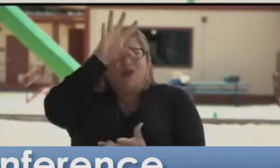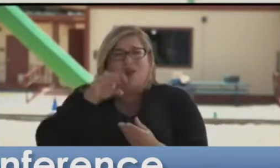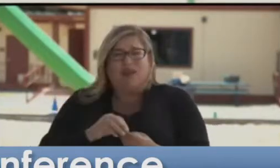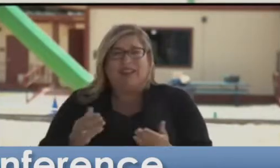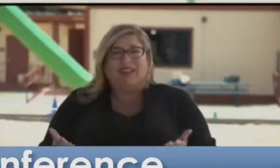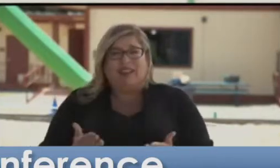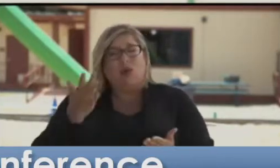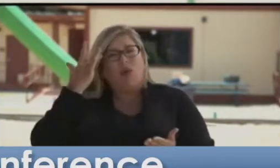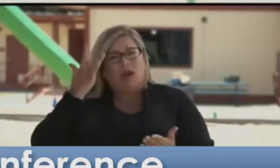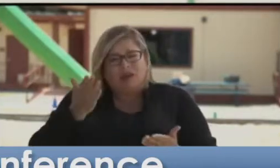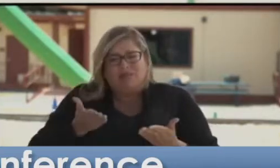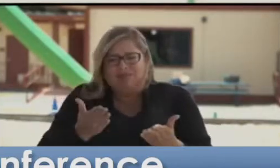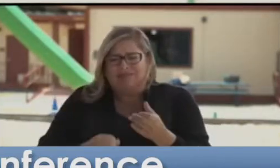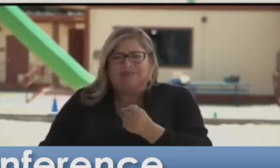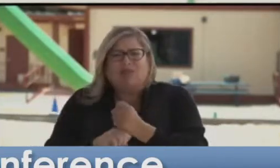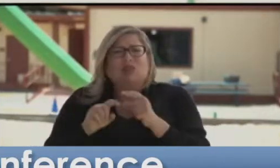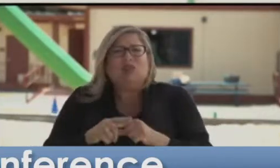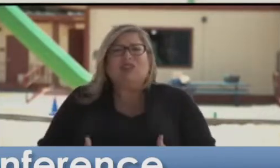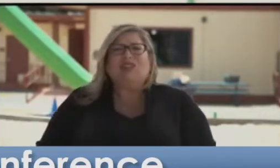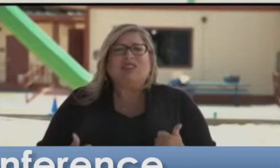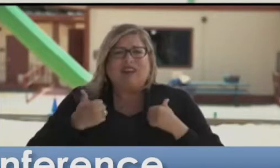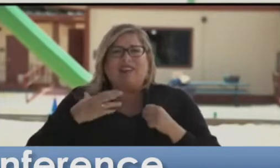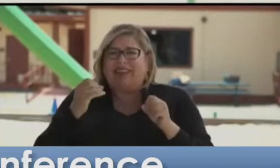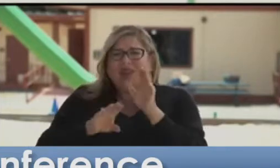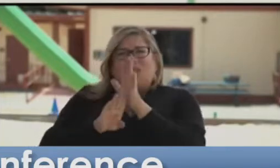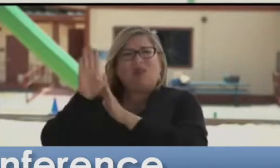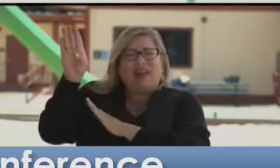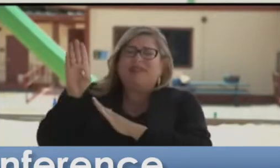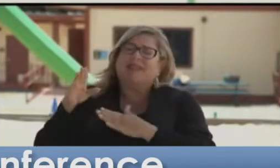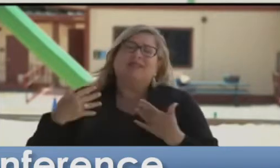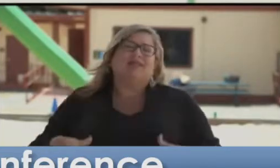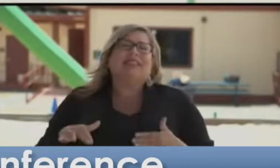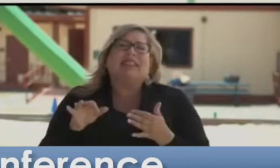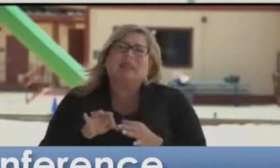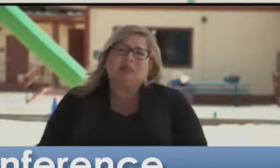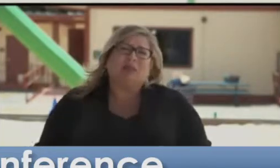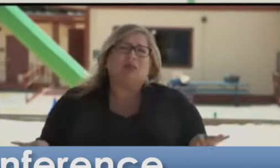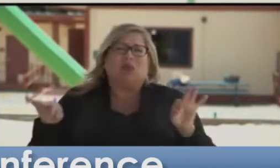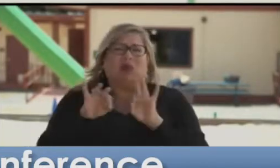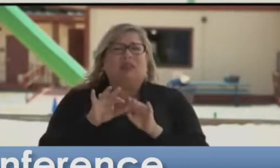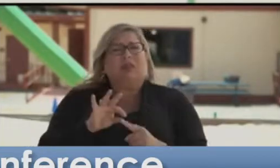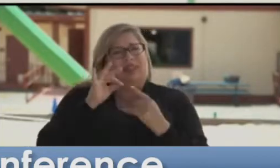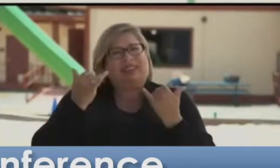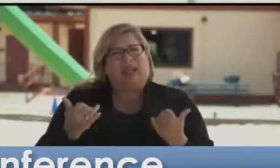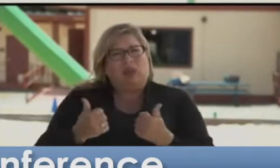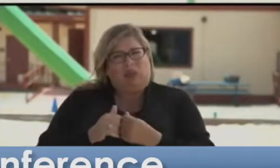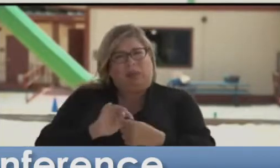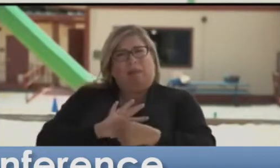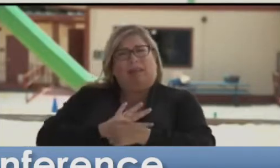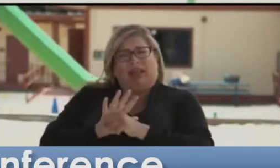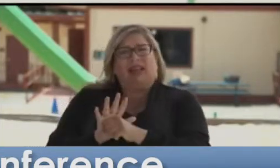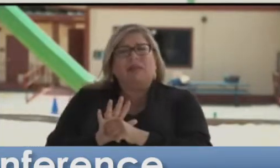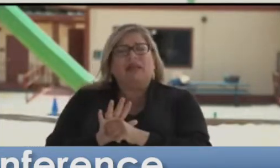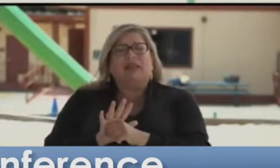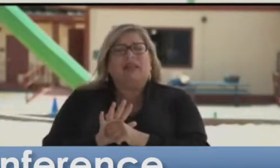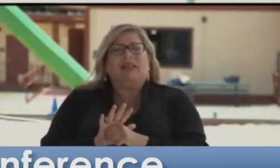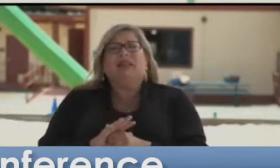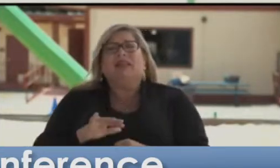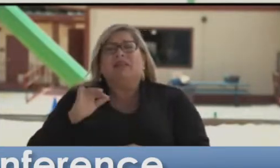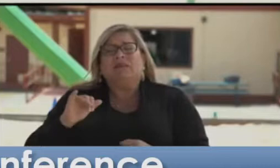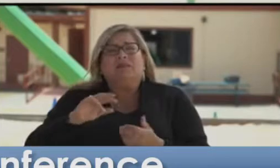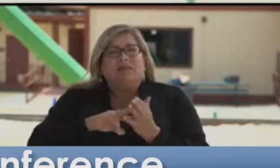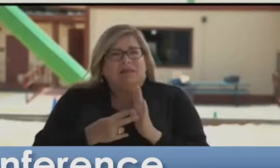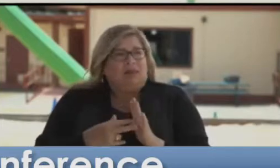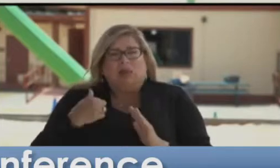path to survival, but a path to thriving. So important on the heels of the pandemic that has really brought so